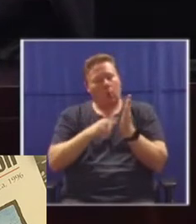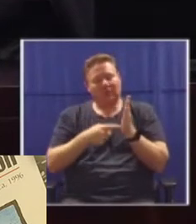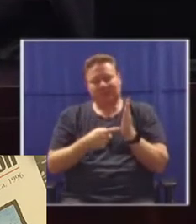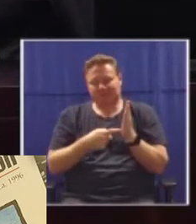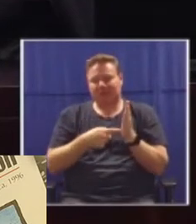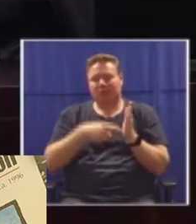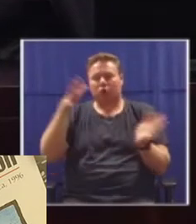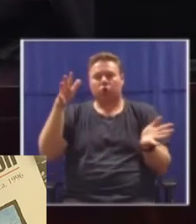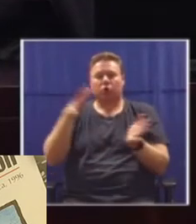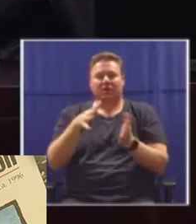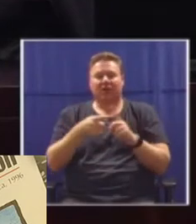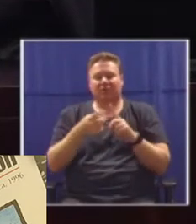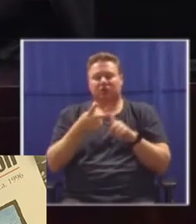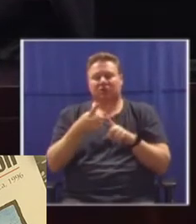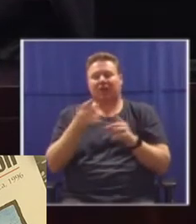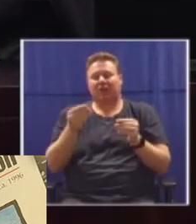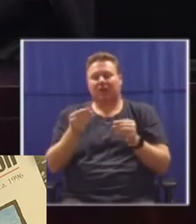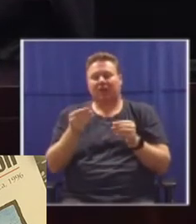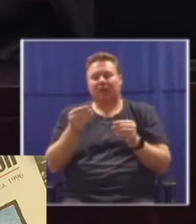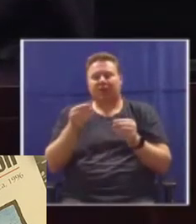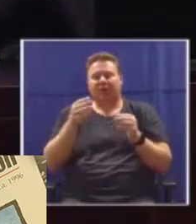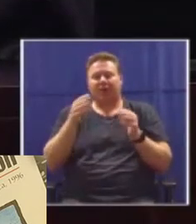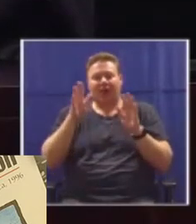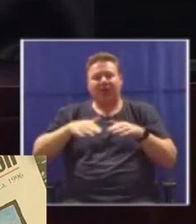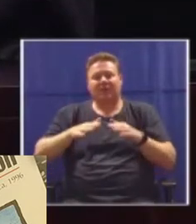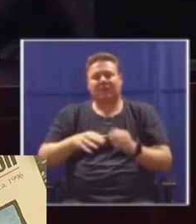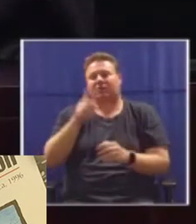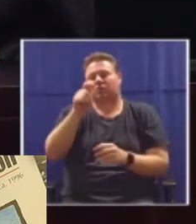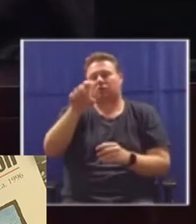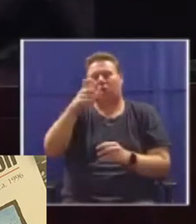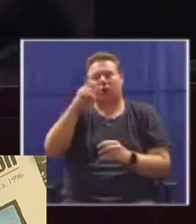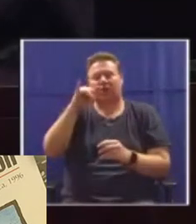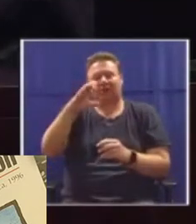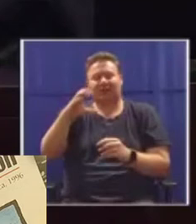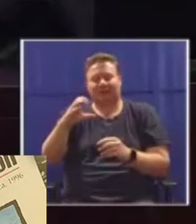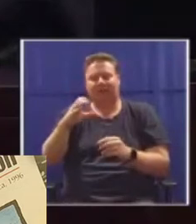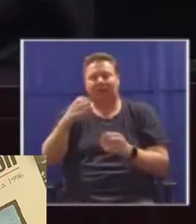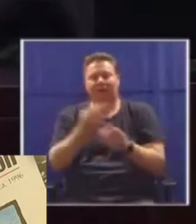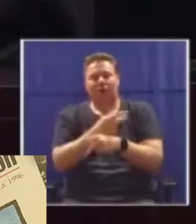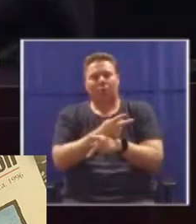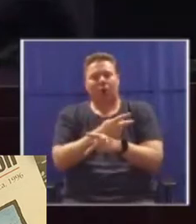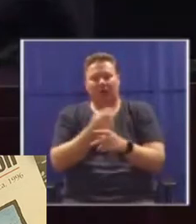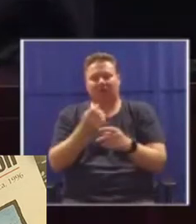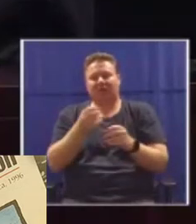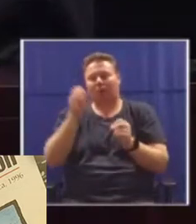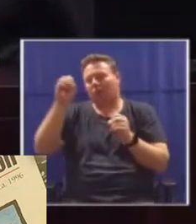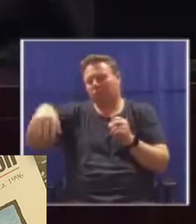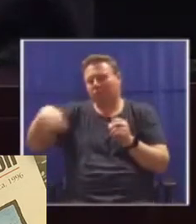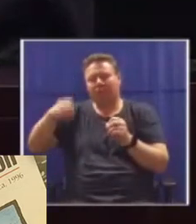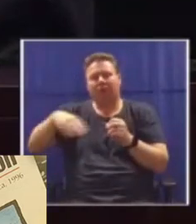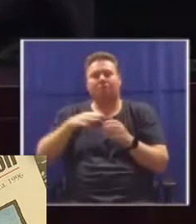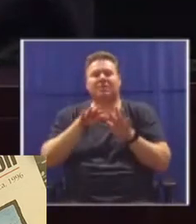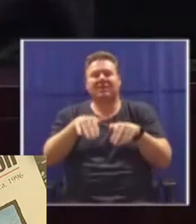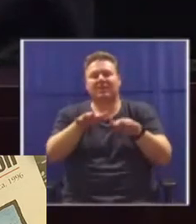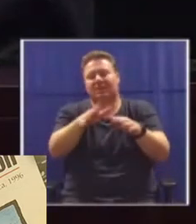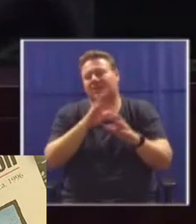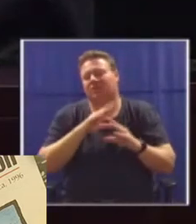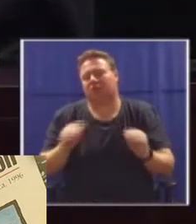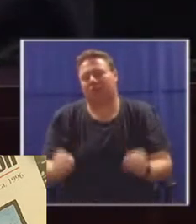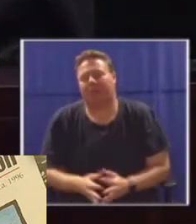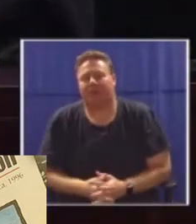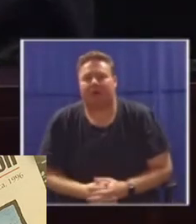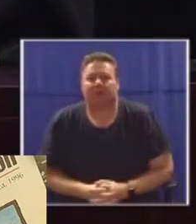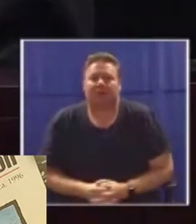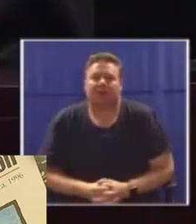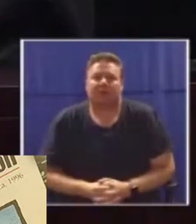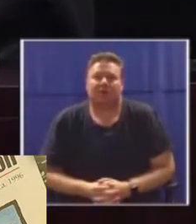and use of toxic material, thus promoting and improving a safe and healthy work environment. This will